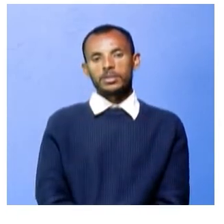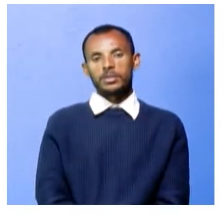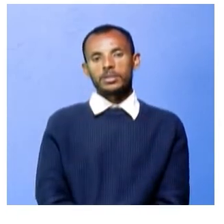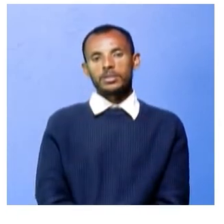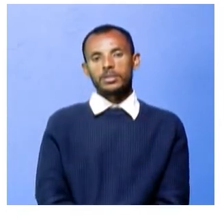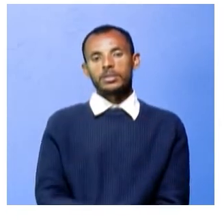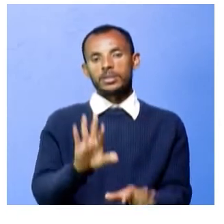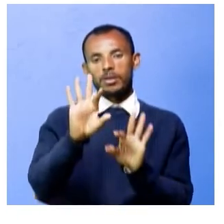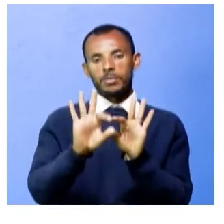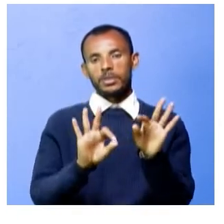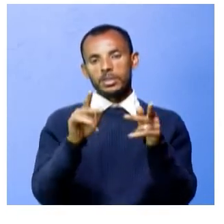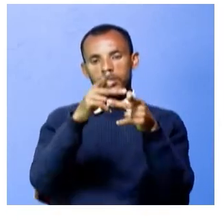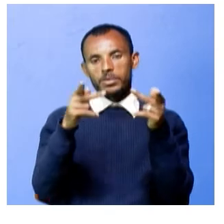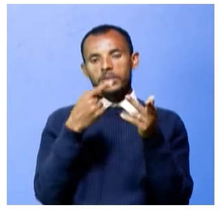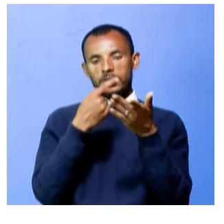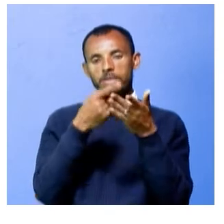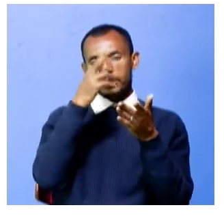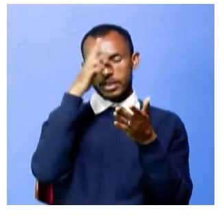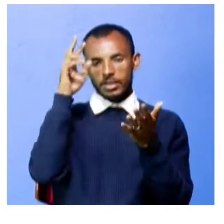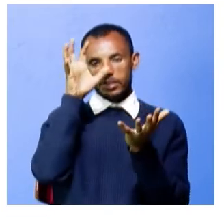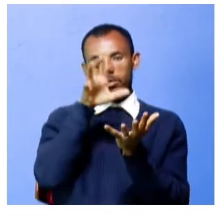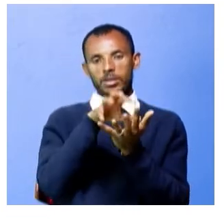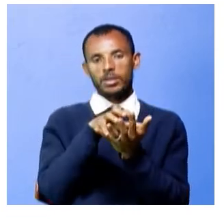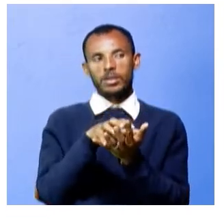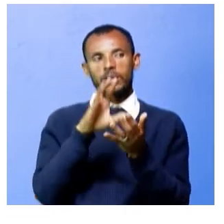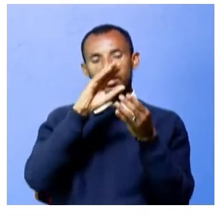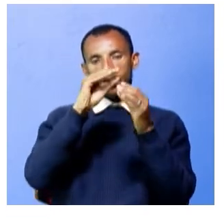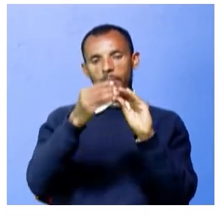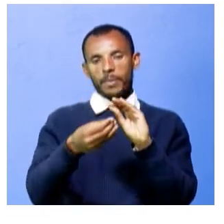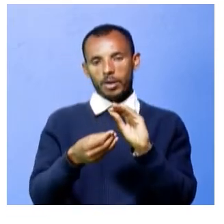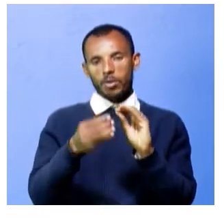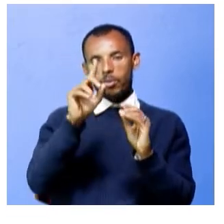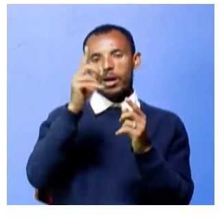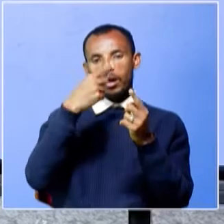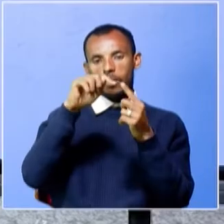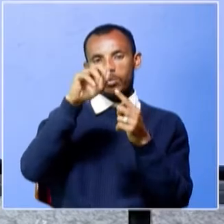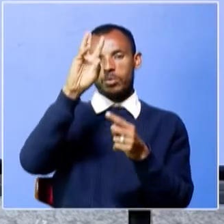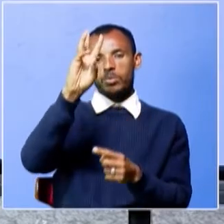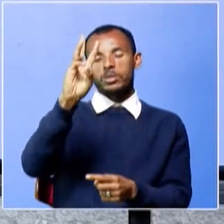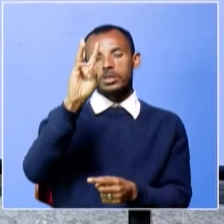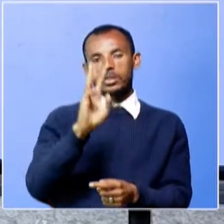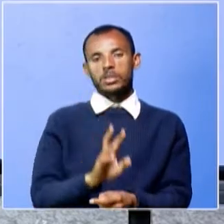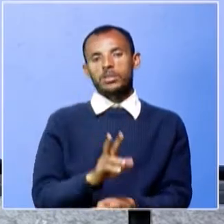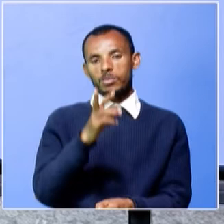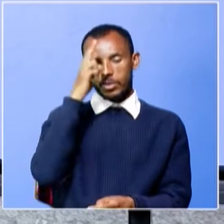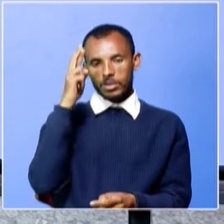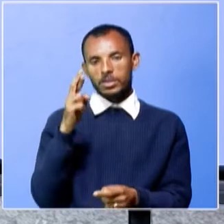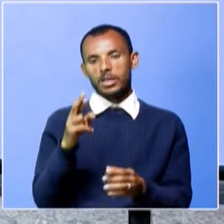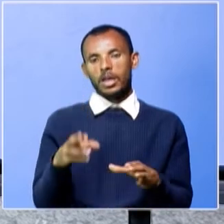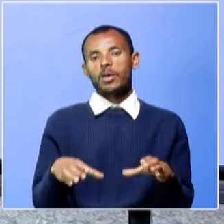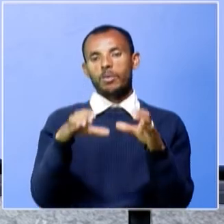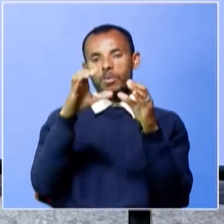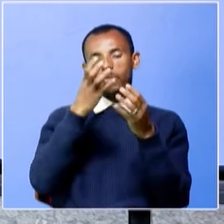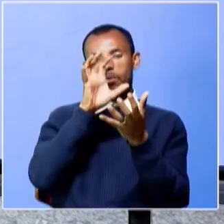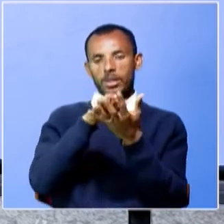the sample space in this case contains numbers 1 up to 6, because a cube